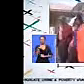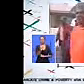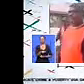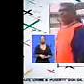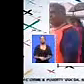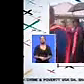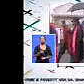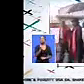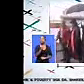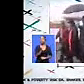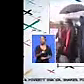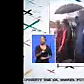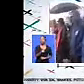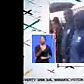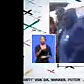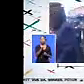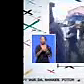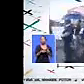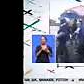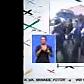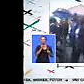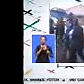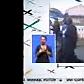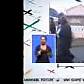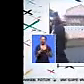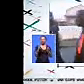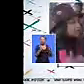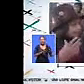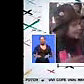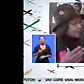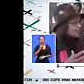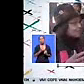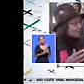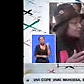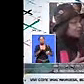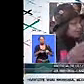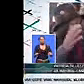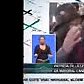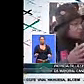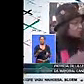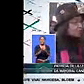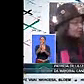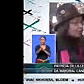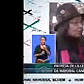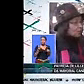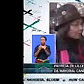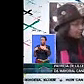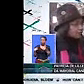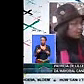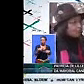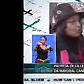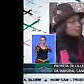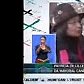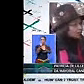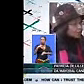Lille says corruption is at the heart of the poor people's suffering. The next 17 years will have to be focused on dealing with